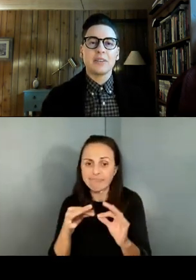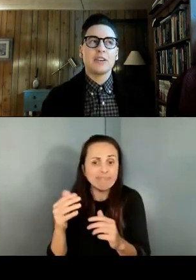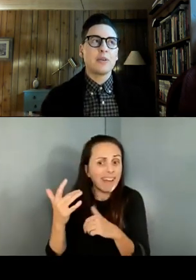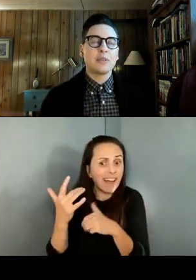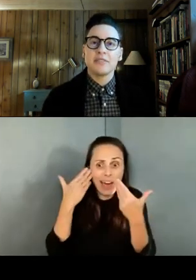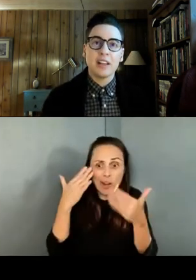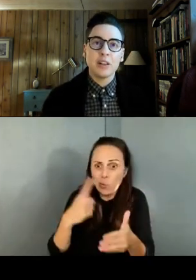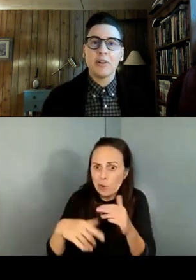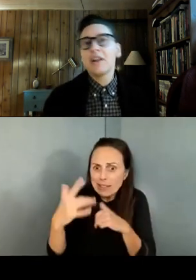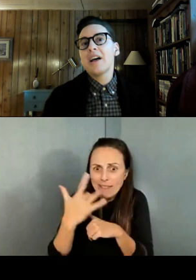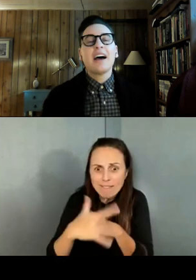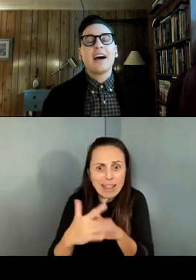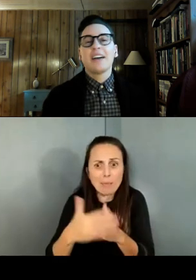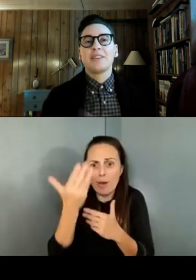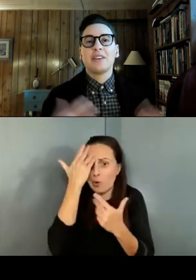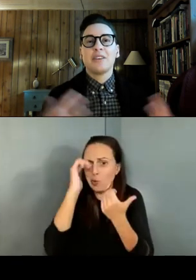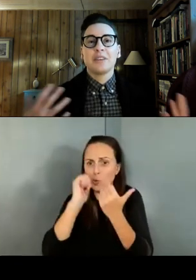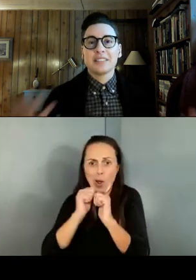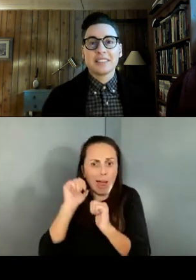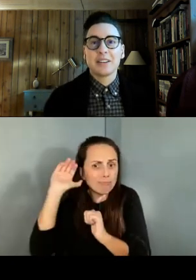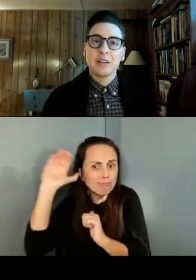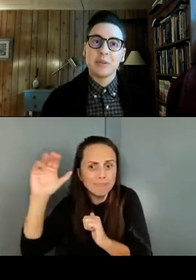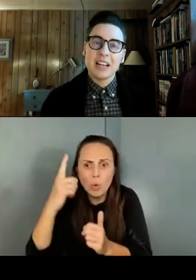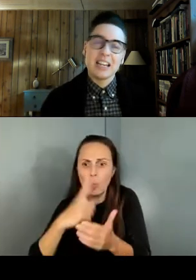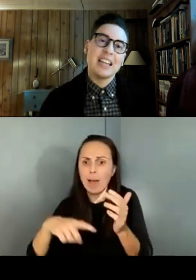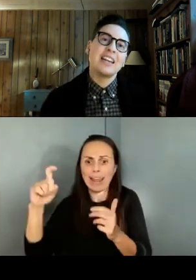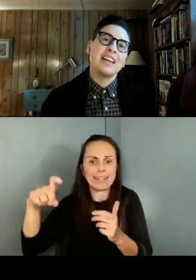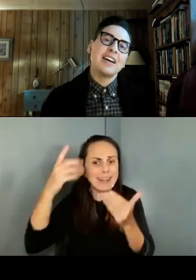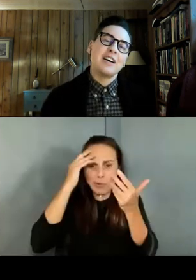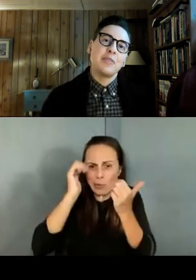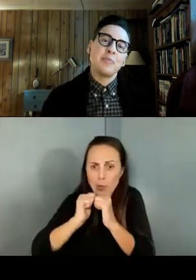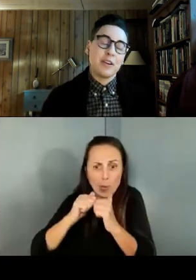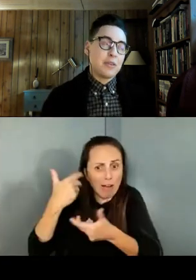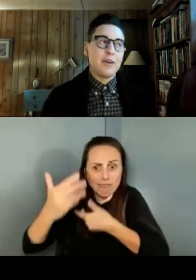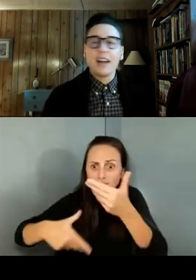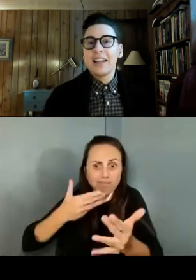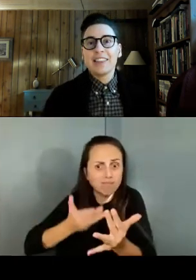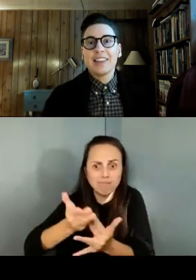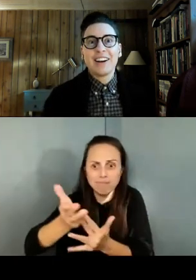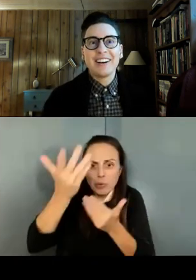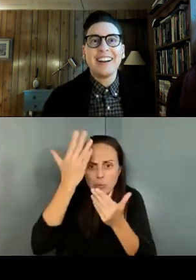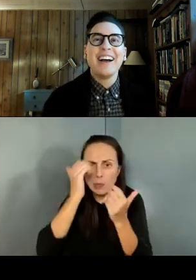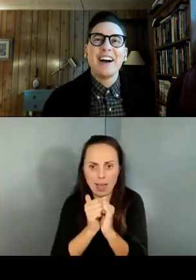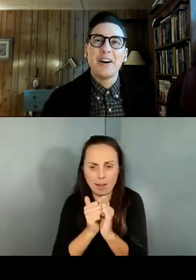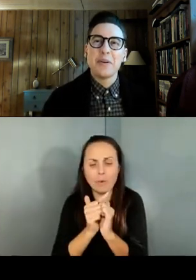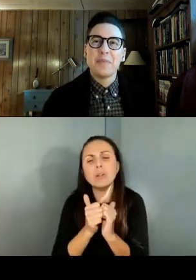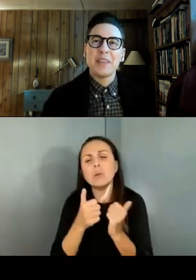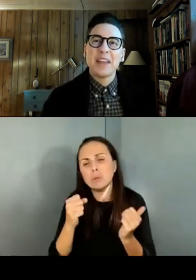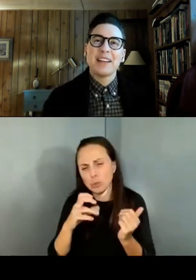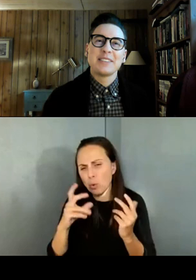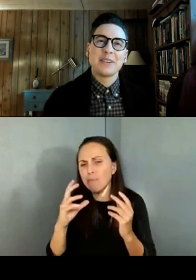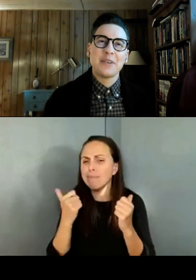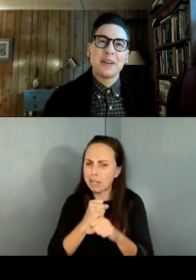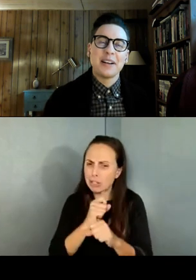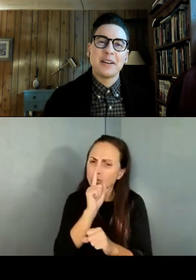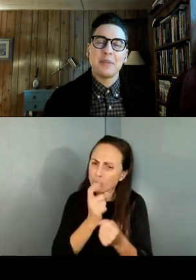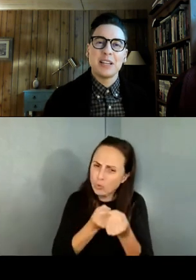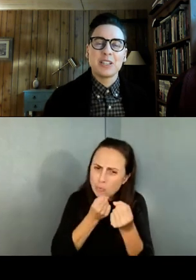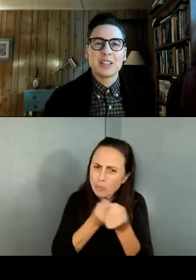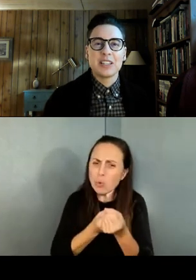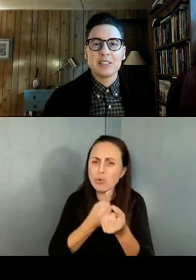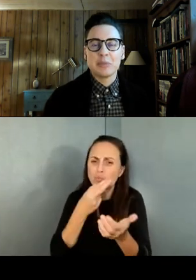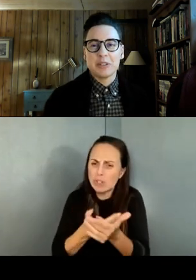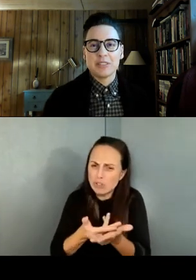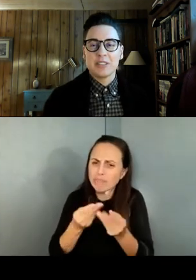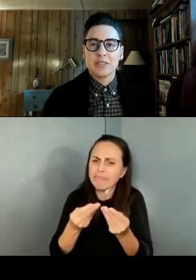know, I don't even know what's available. I don't even know necessarily what I need. I don't know how to get there. And so making